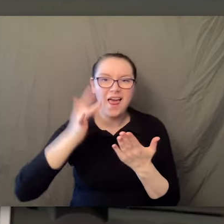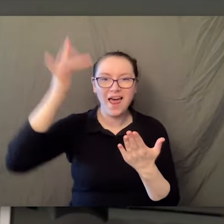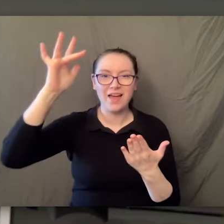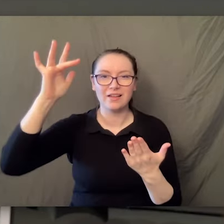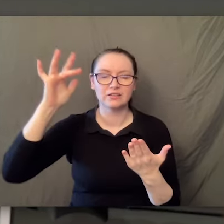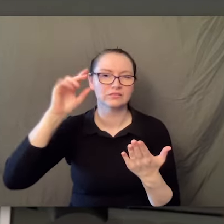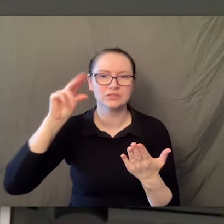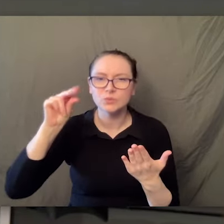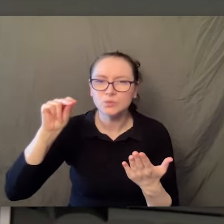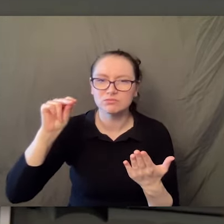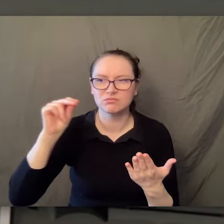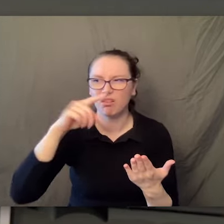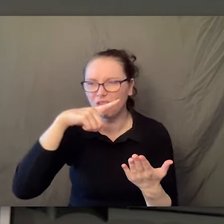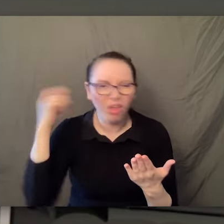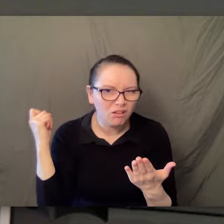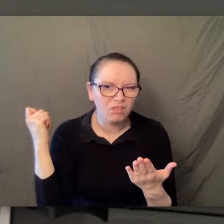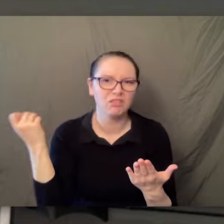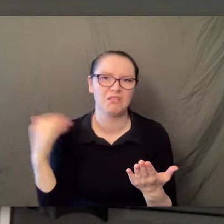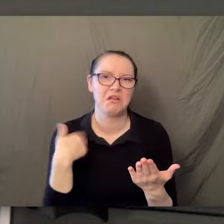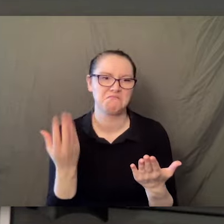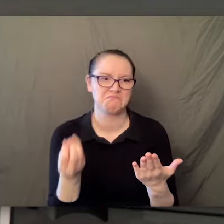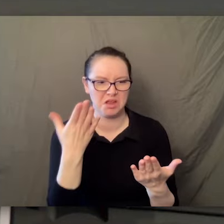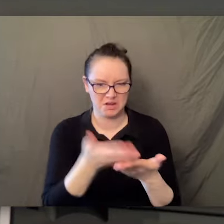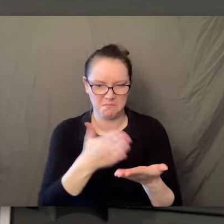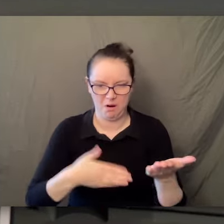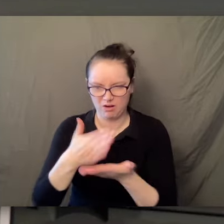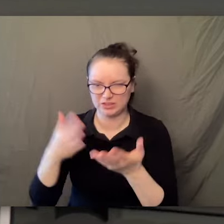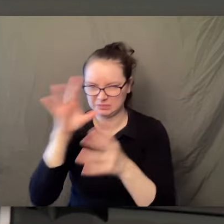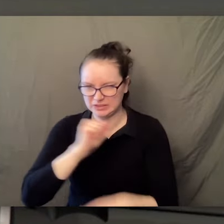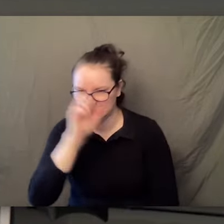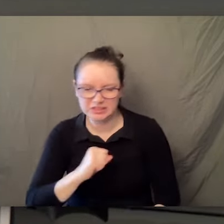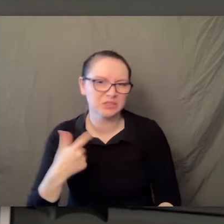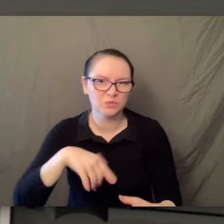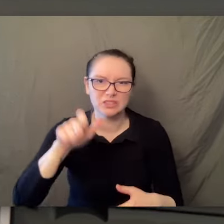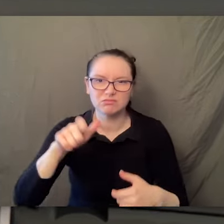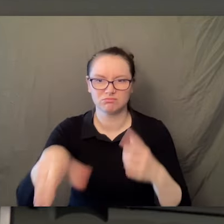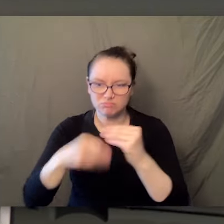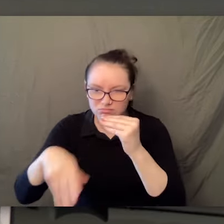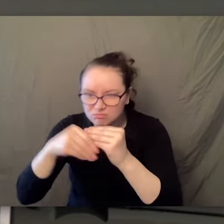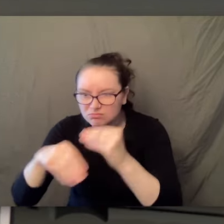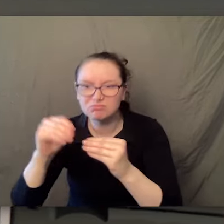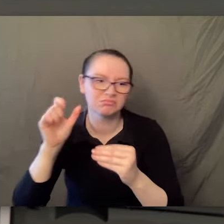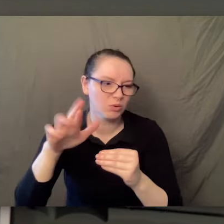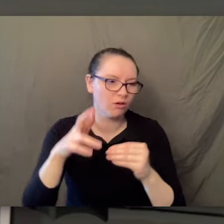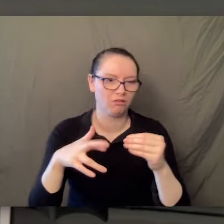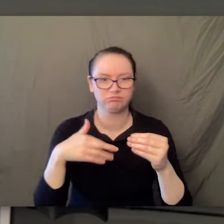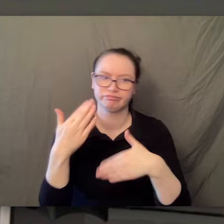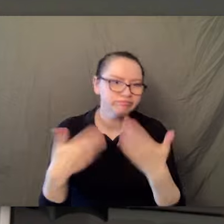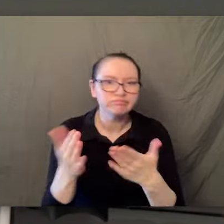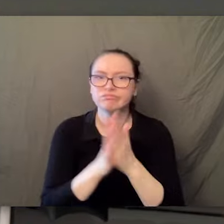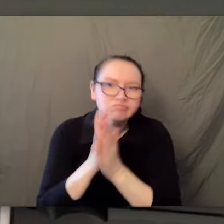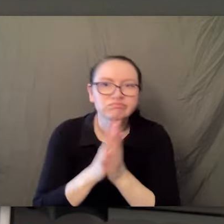They're half-formed, they're nebulous. They're usually more reason not to do it than to do it, right? At best, they're an invitation to hard work